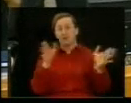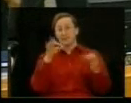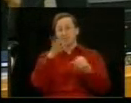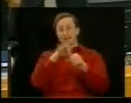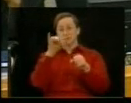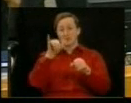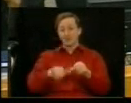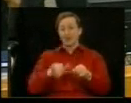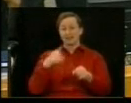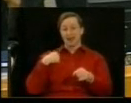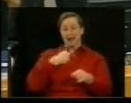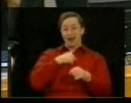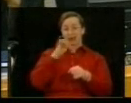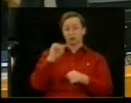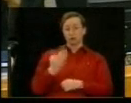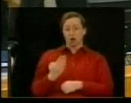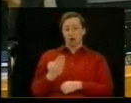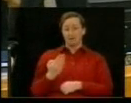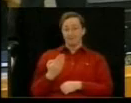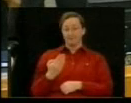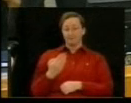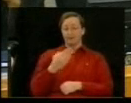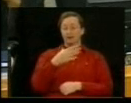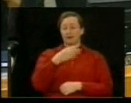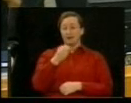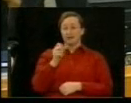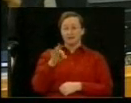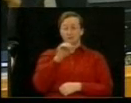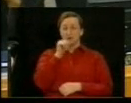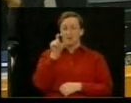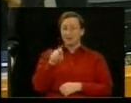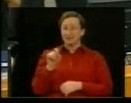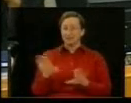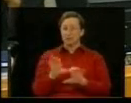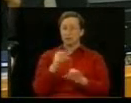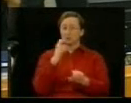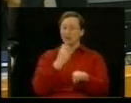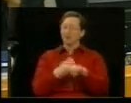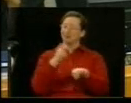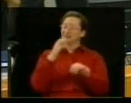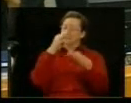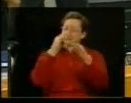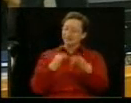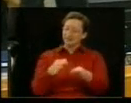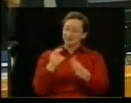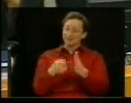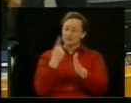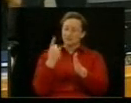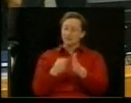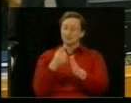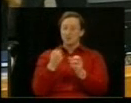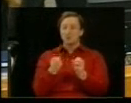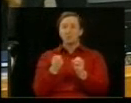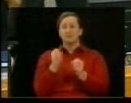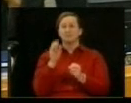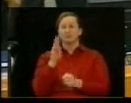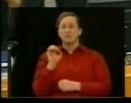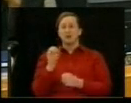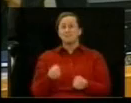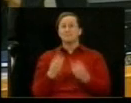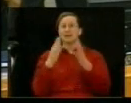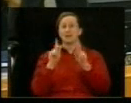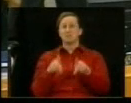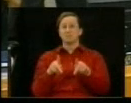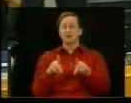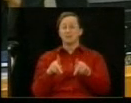job. And, if we didn't have to make tough decisions sometimes, there'd be a lot more people running. But, when